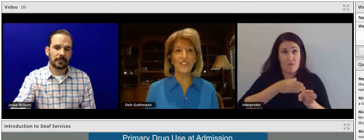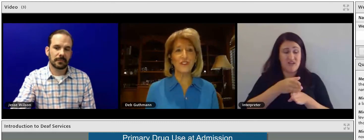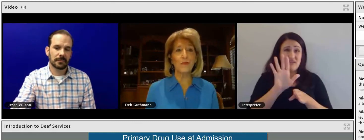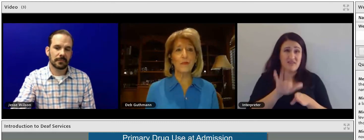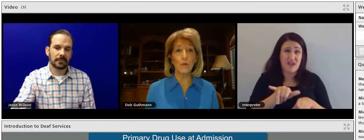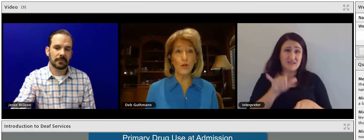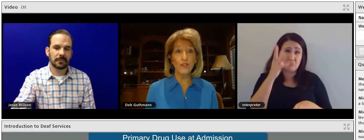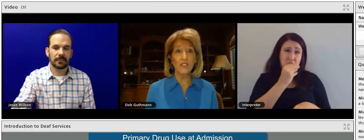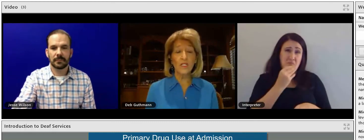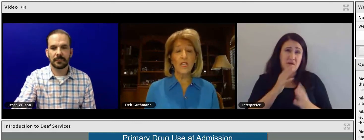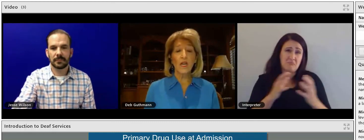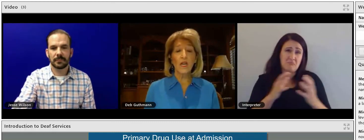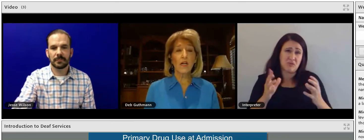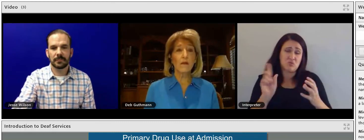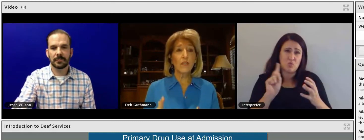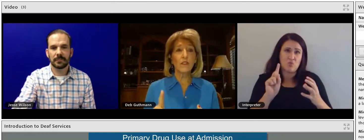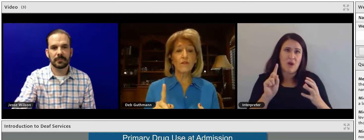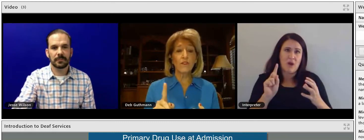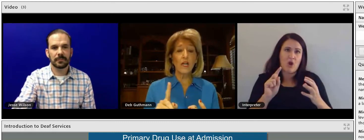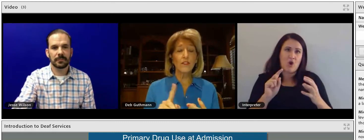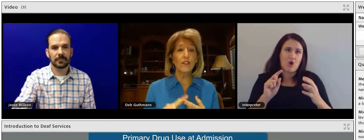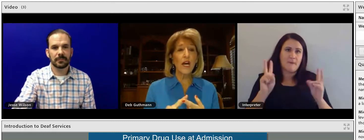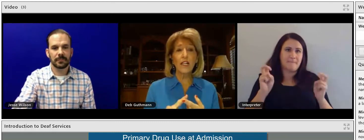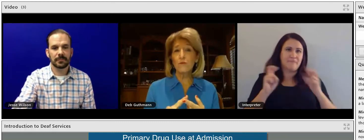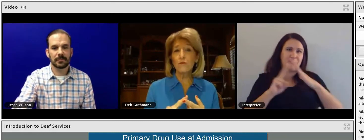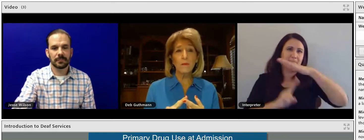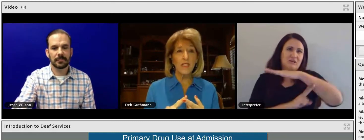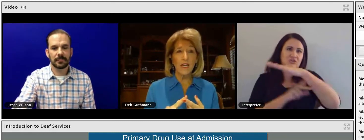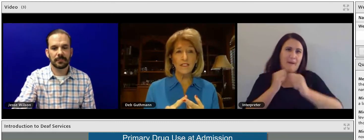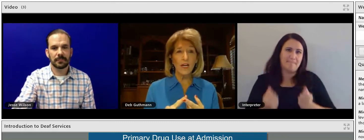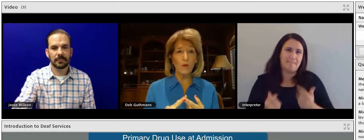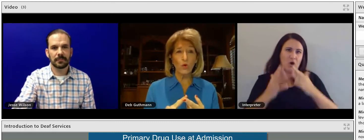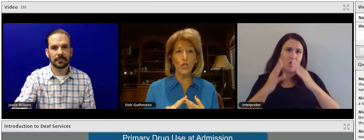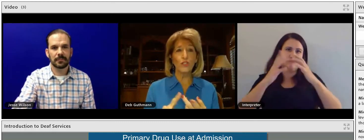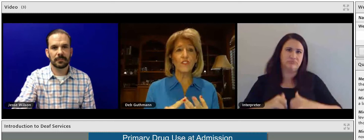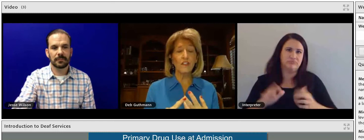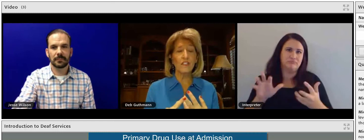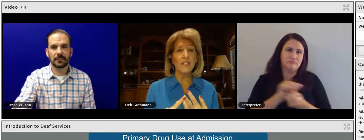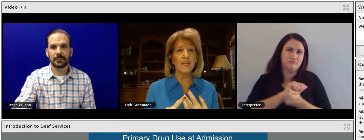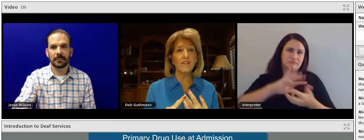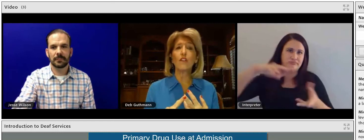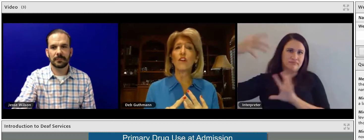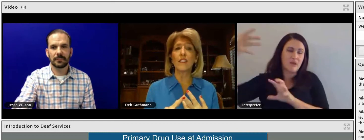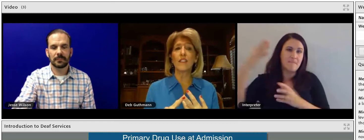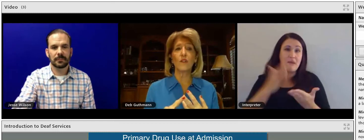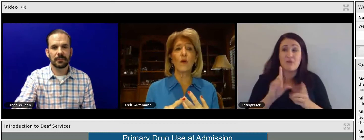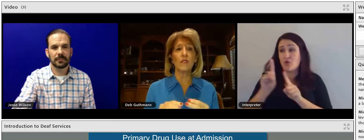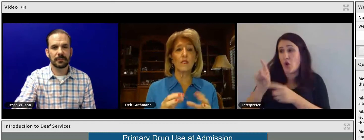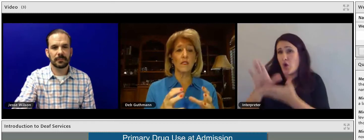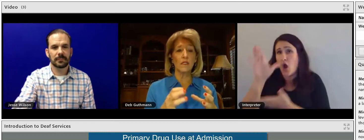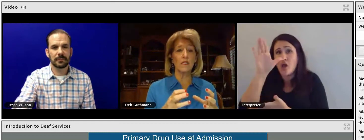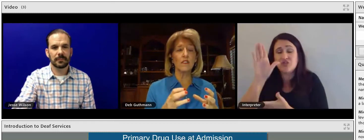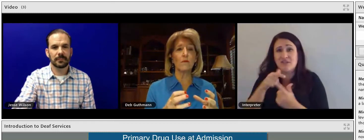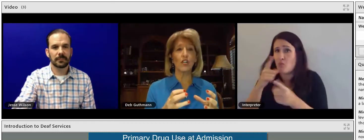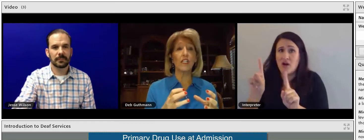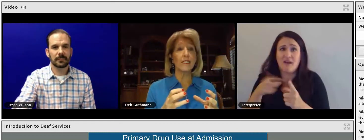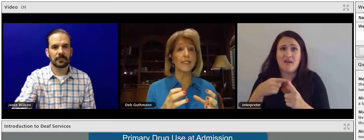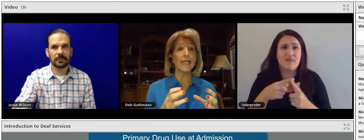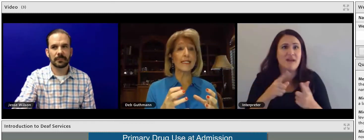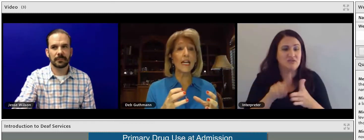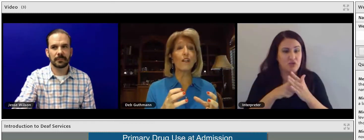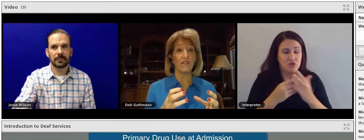when those bridges start to be burnt. You've gone to college, maybe that's not worked. You've started to have legal consequences.